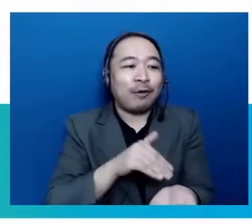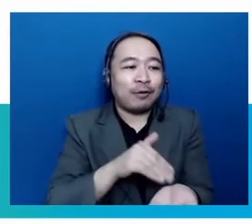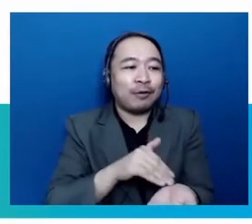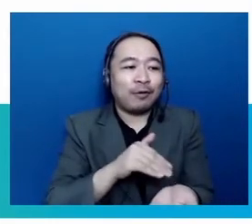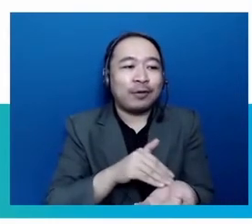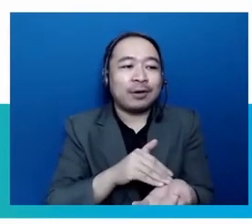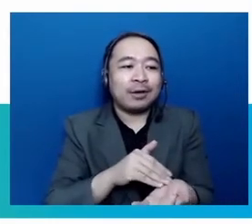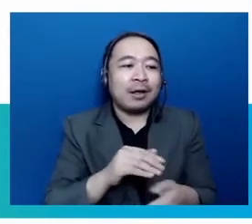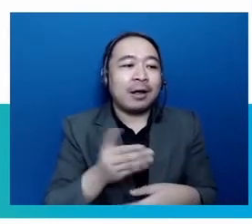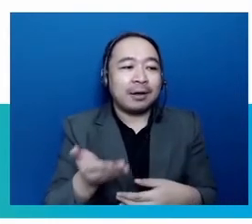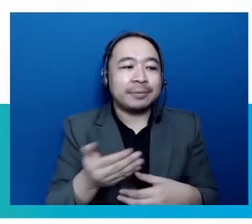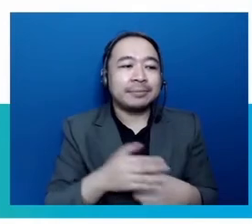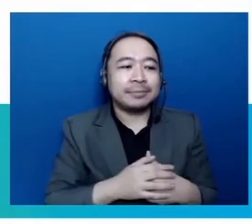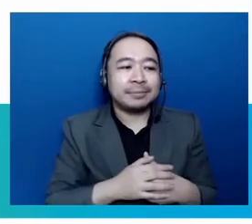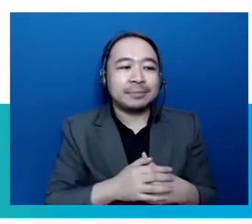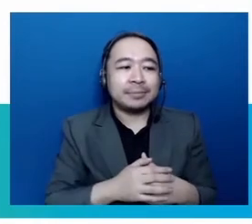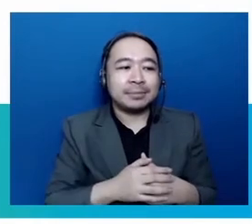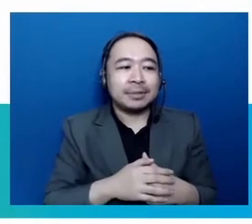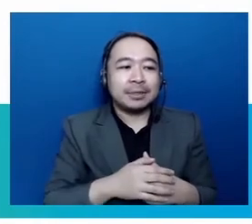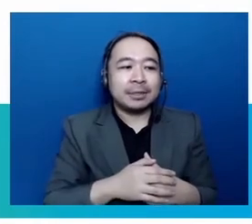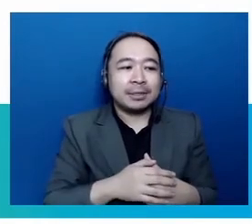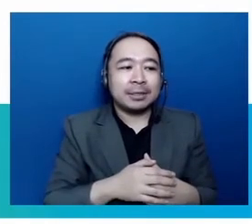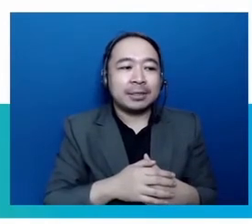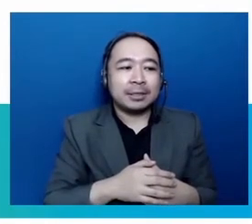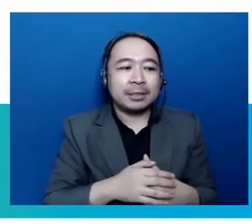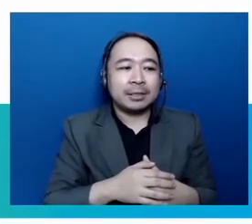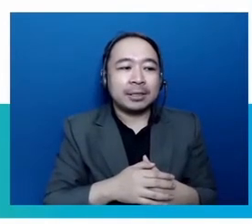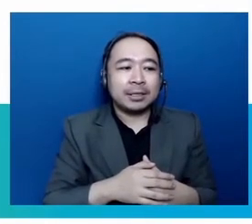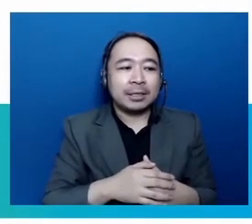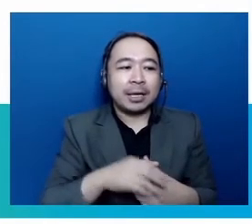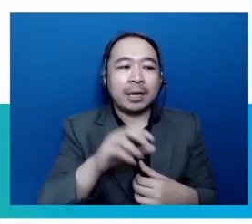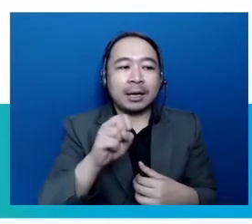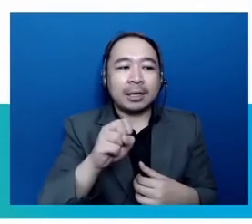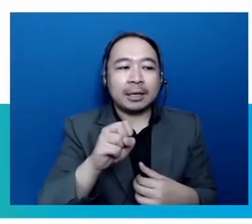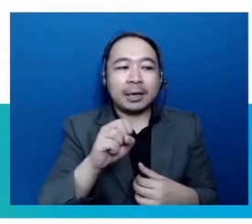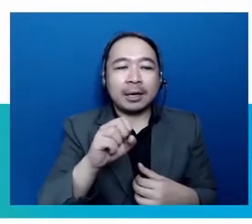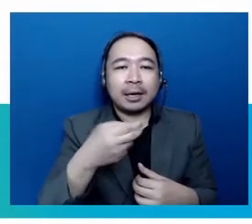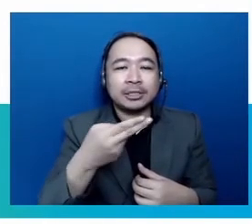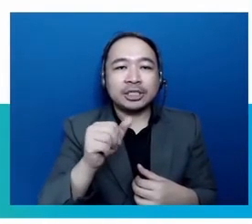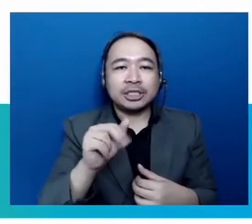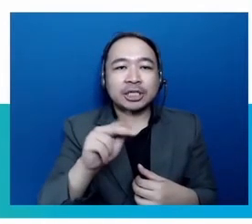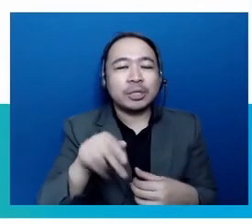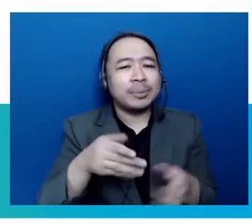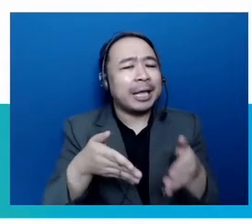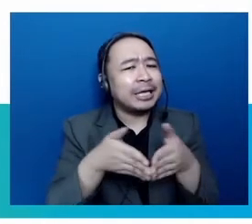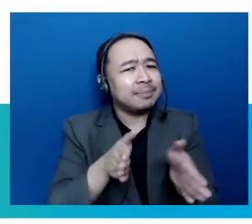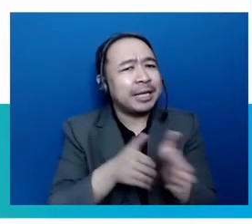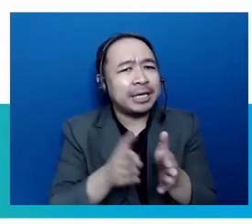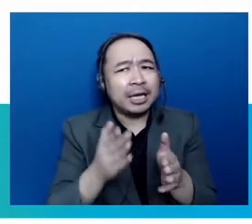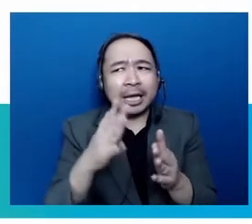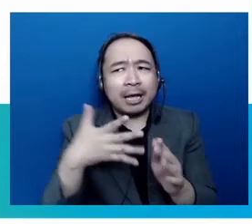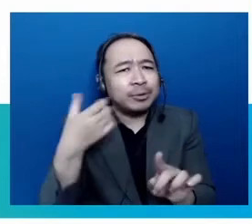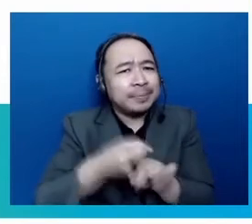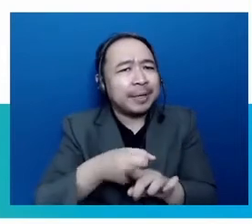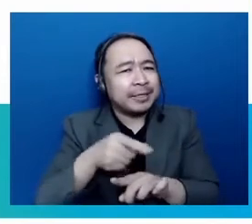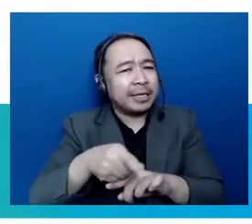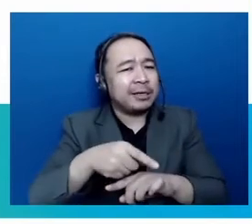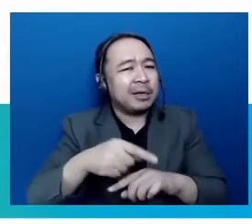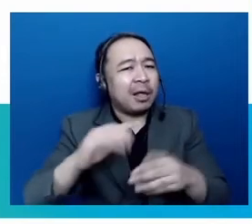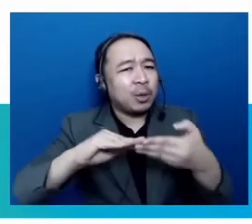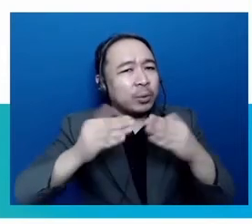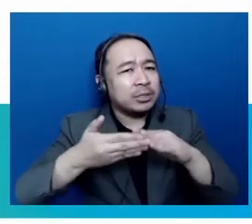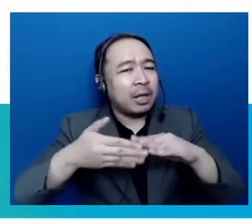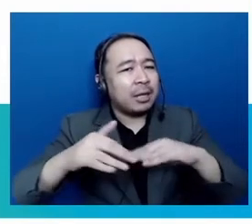a lot about the importance of vulnerable populations, especially coastal communities and communal fisheries, which